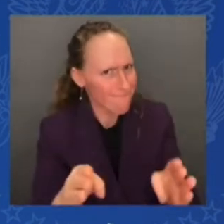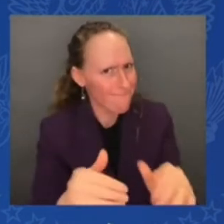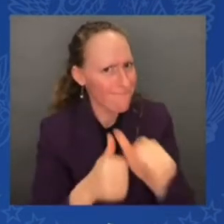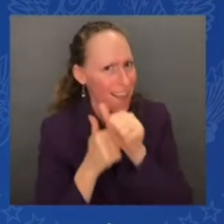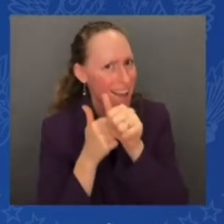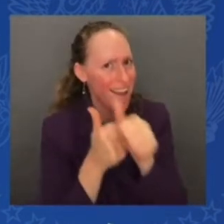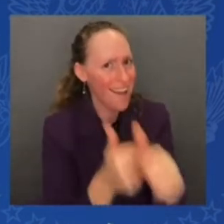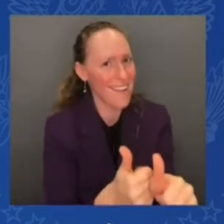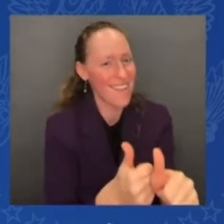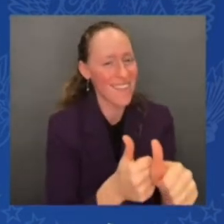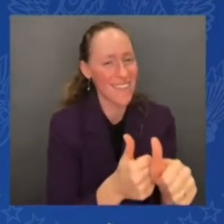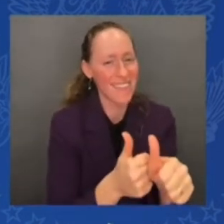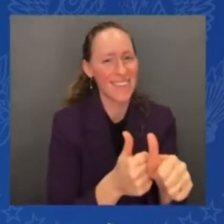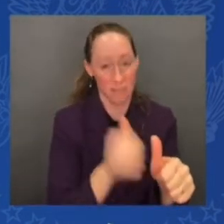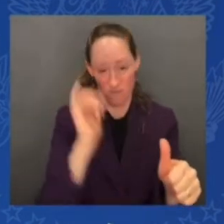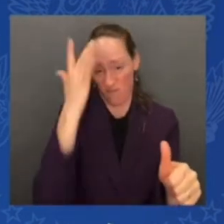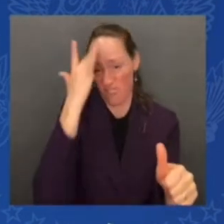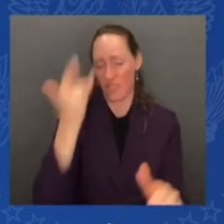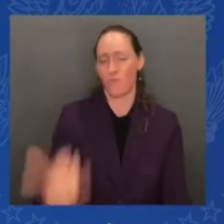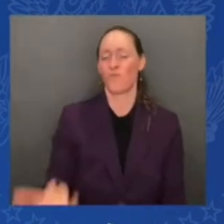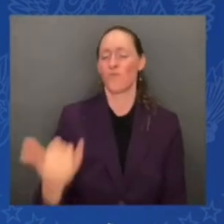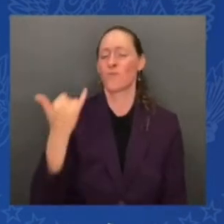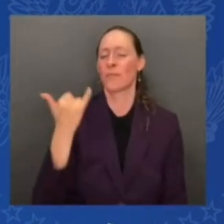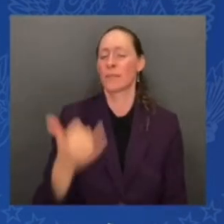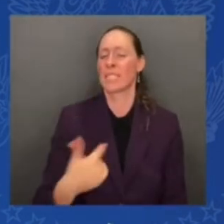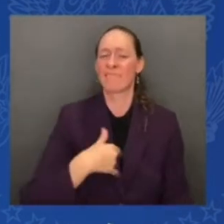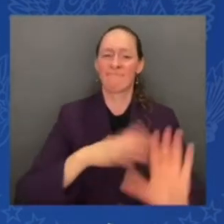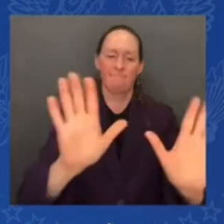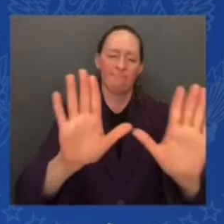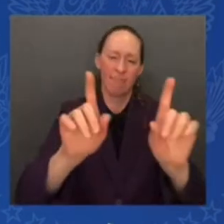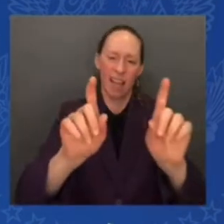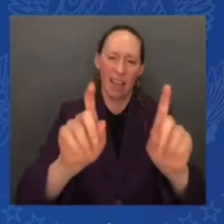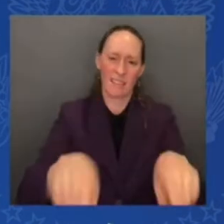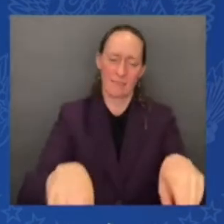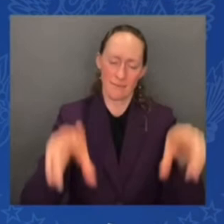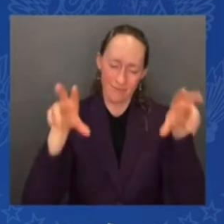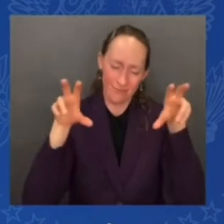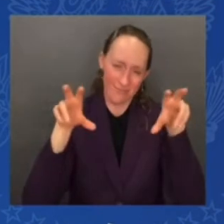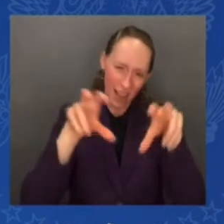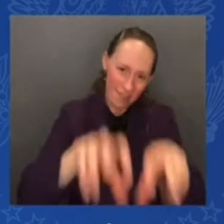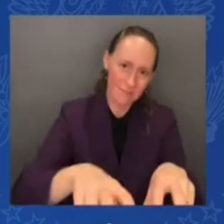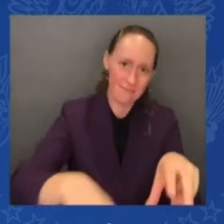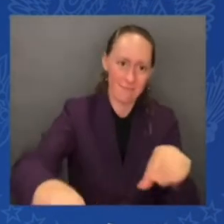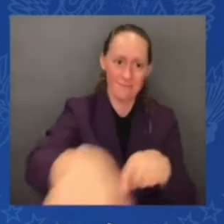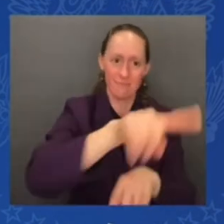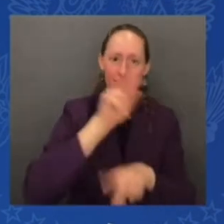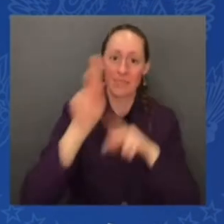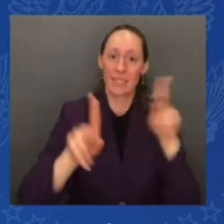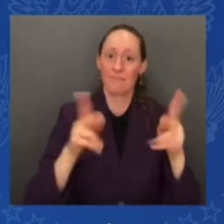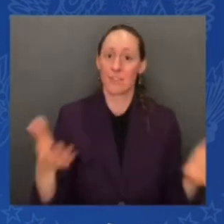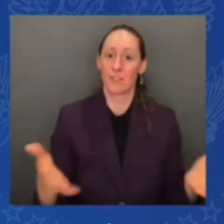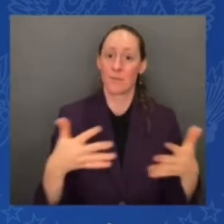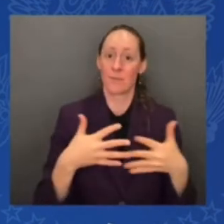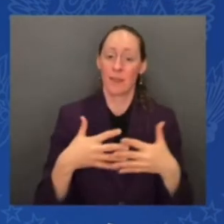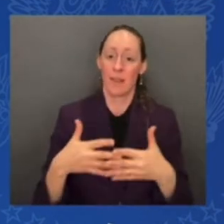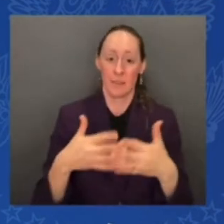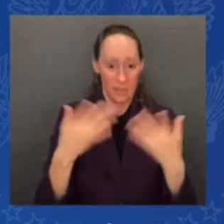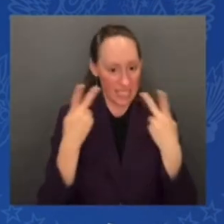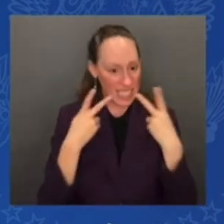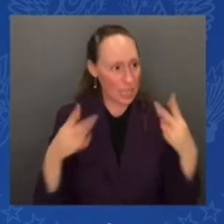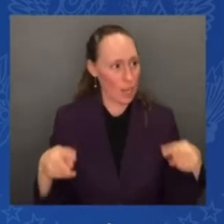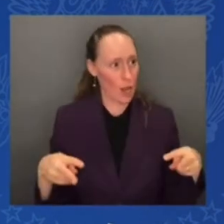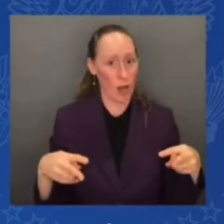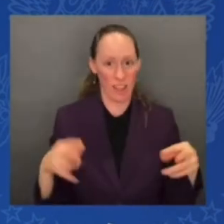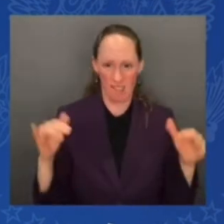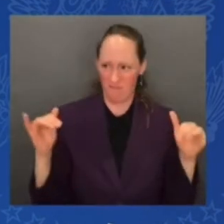And this company's a great example. They're now poised to be the leader in the wind industry. But a few years ago, they were laying off workers because we weren't investing